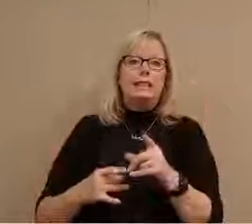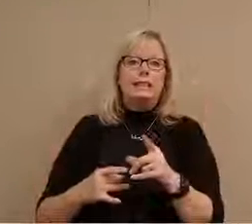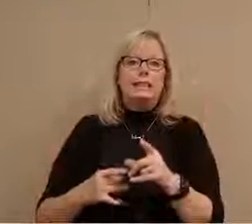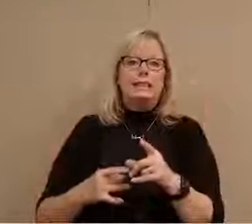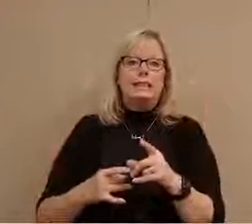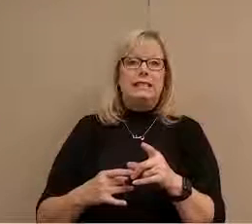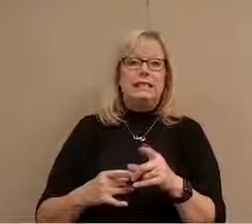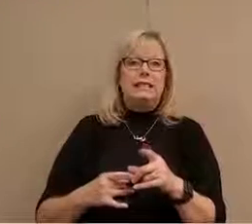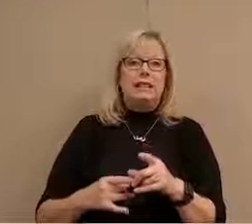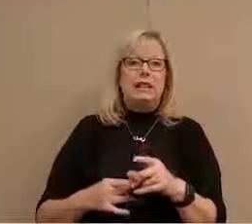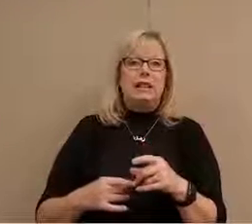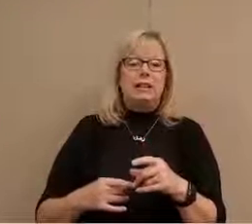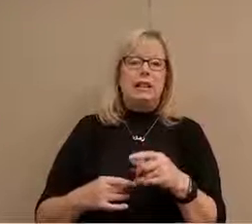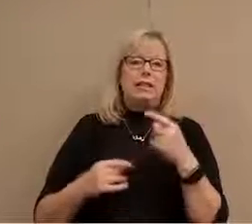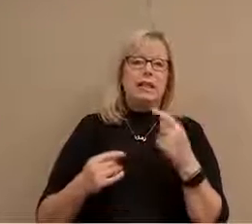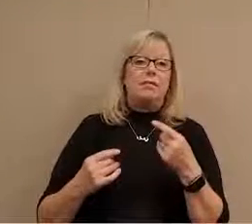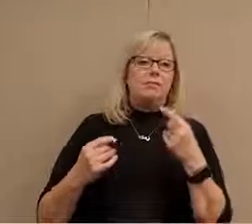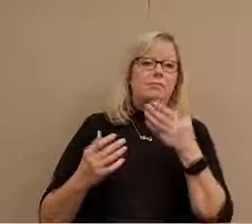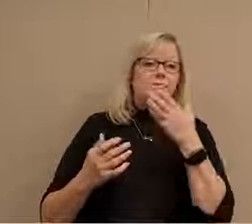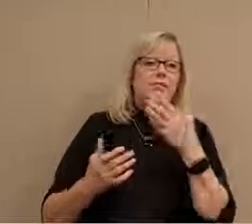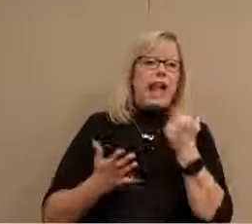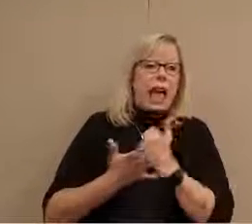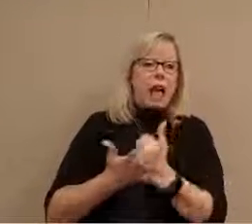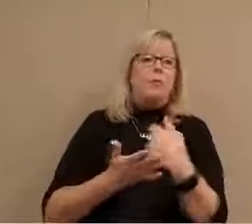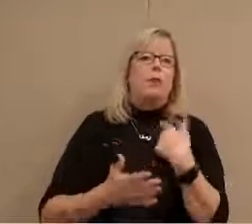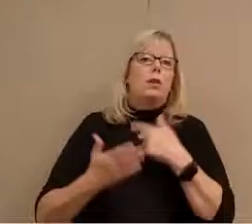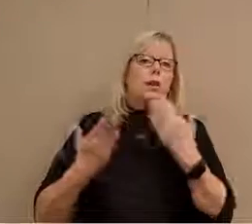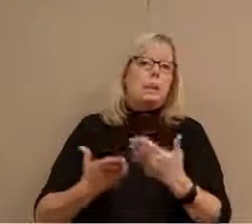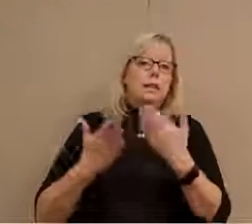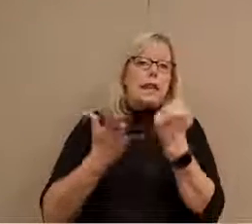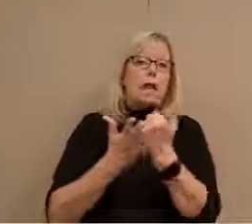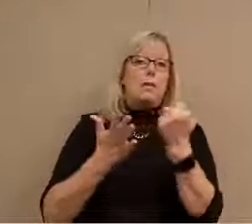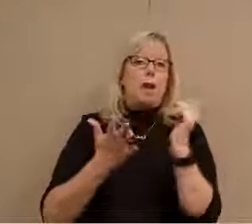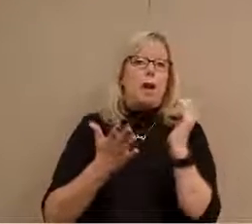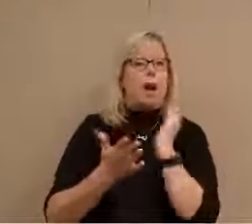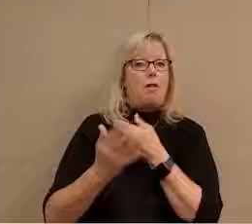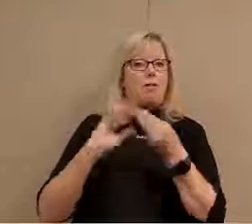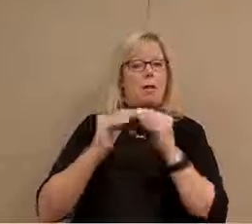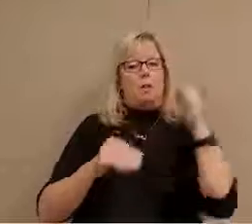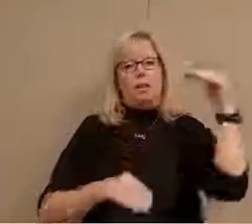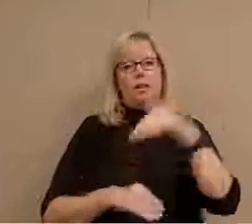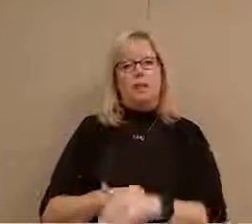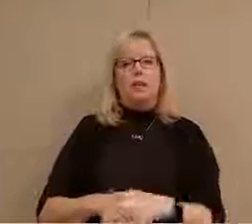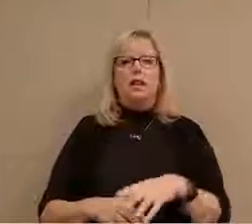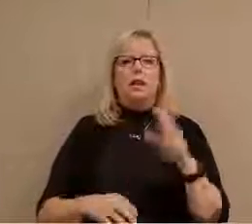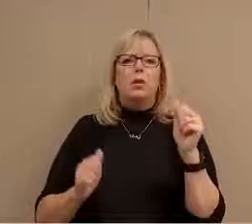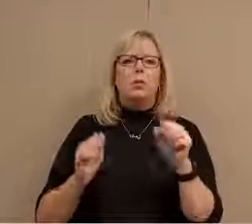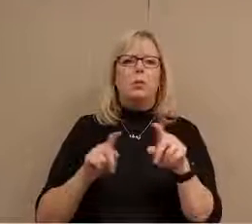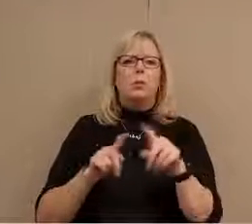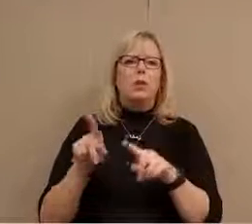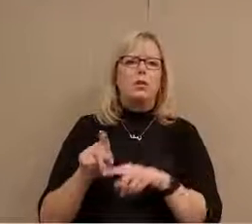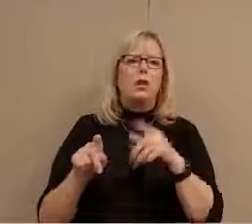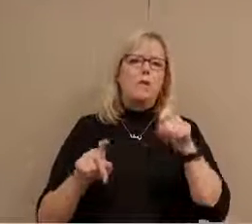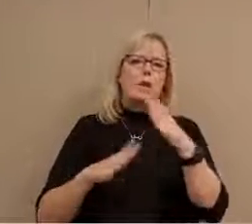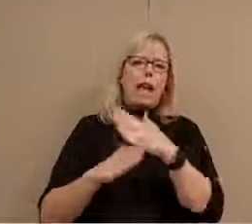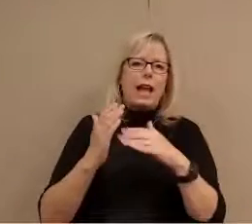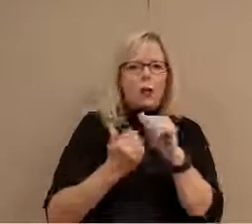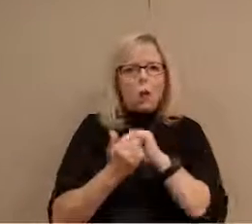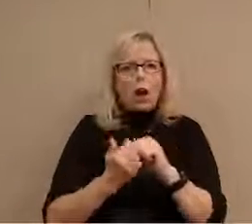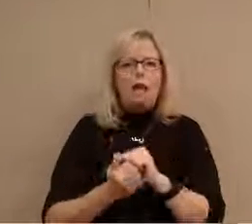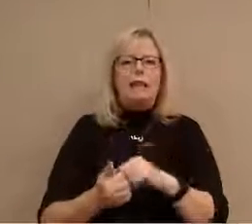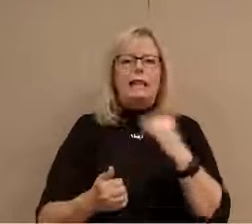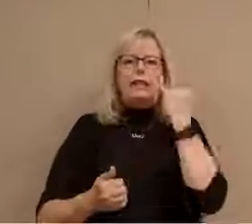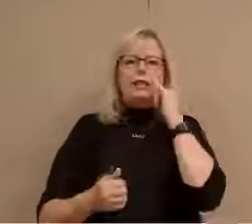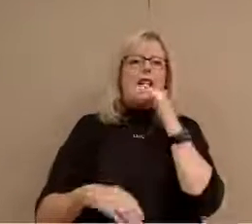the mitigation that they're recommending to try to get these numbers to go back down, right? Right. With a layered approach, obviously you have to wash your hands if you're uncomfortable,